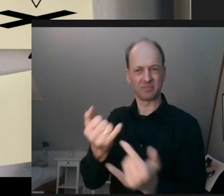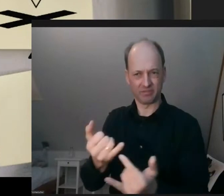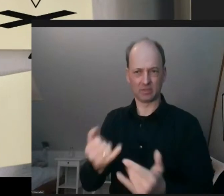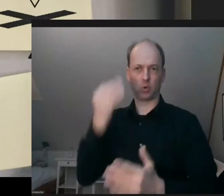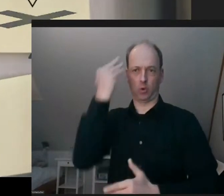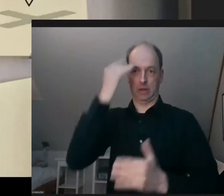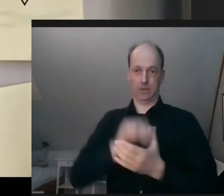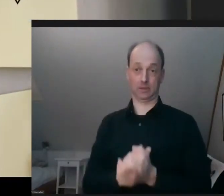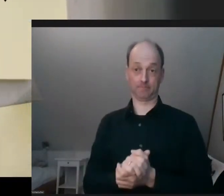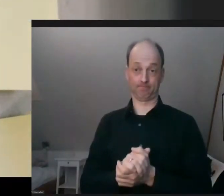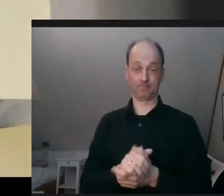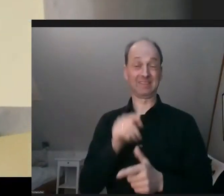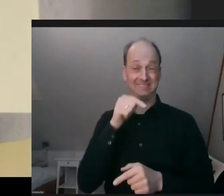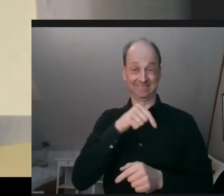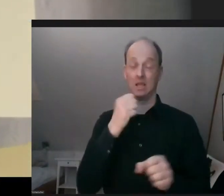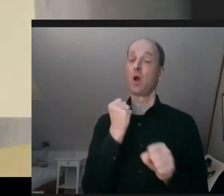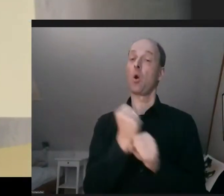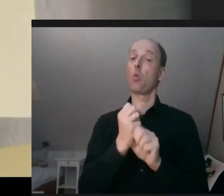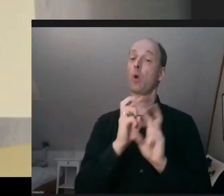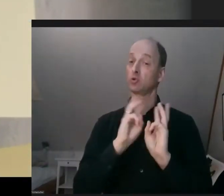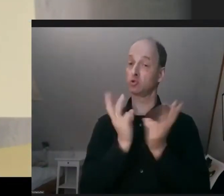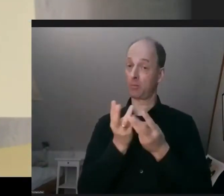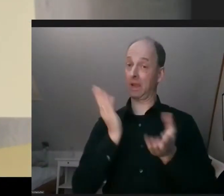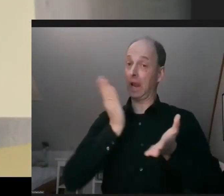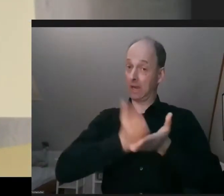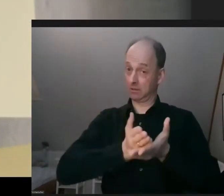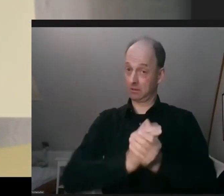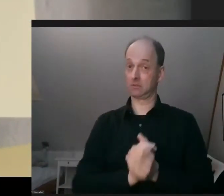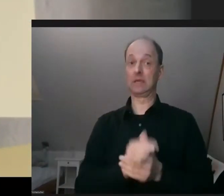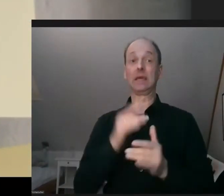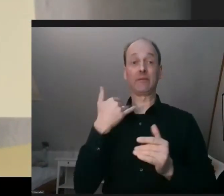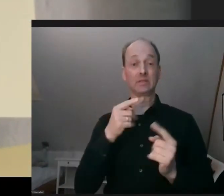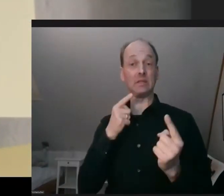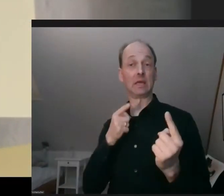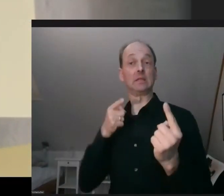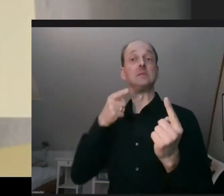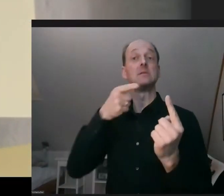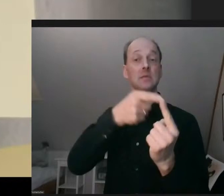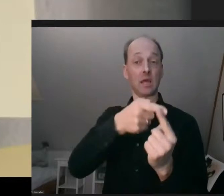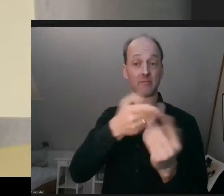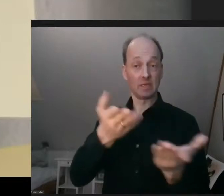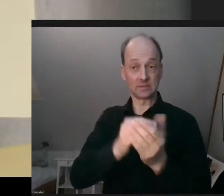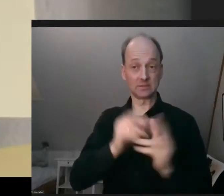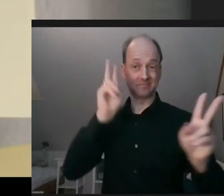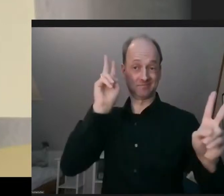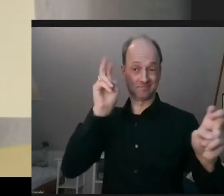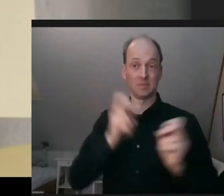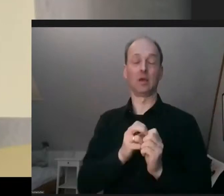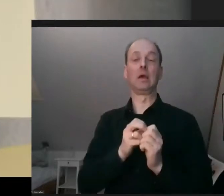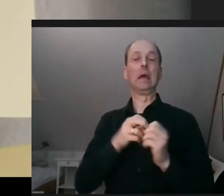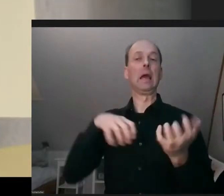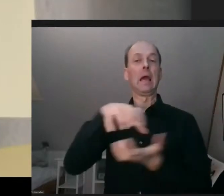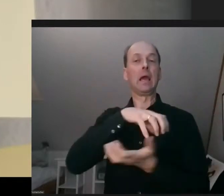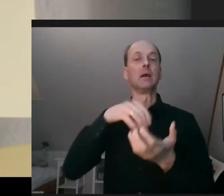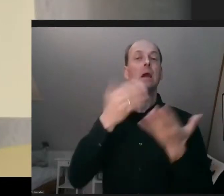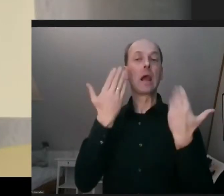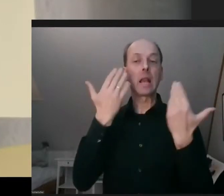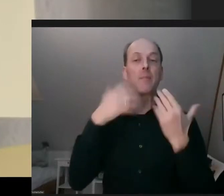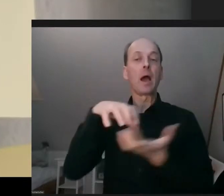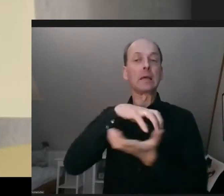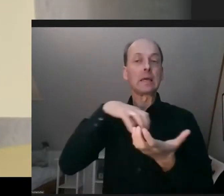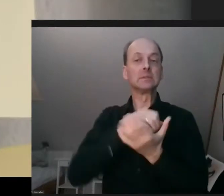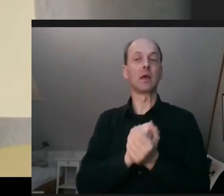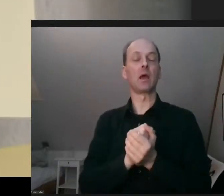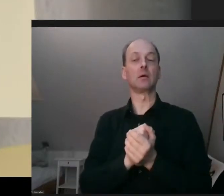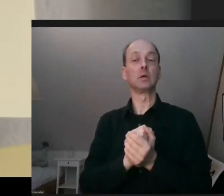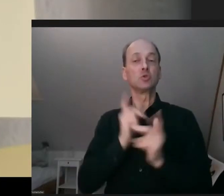film. And at the end of this workshop, for us, there was the target to do a film